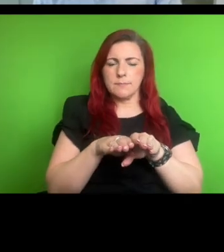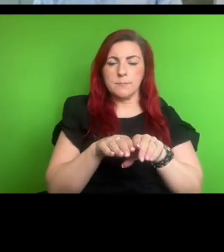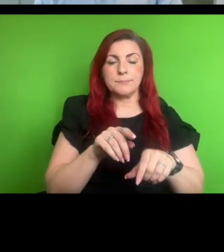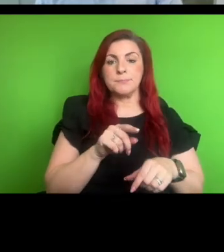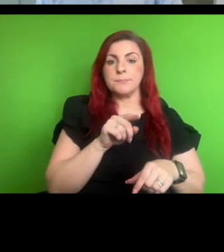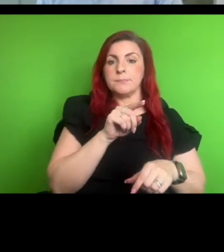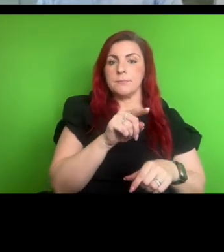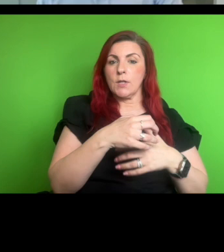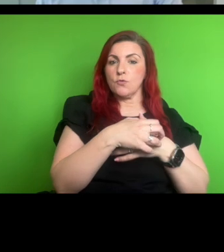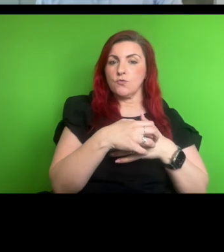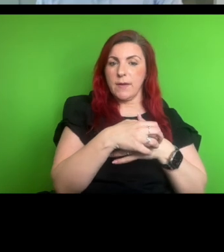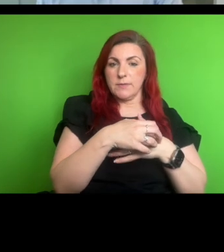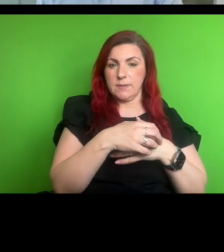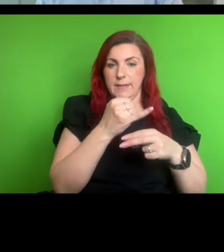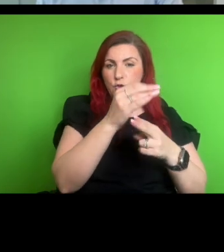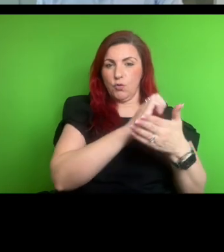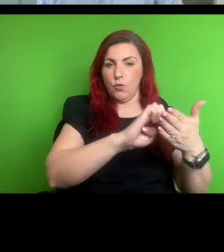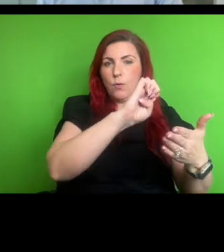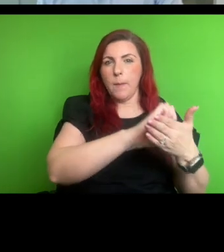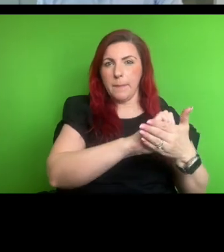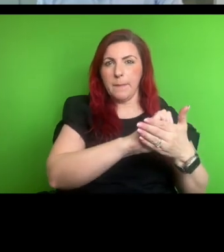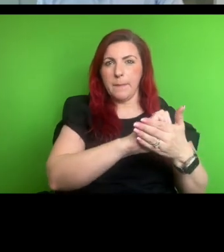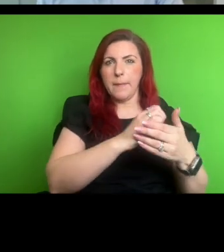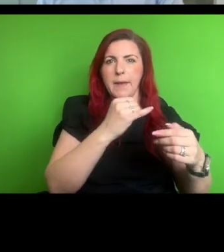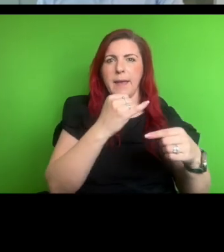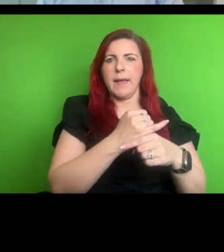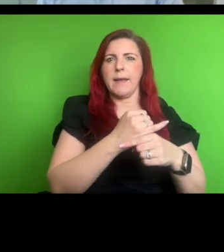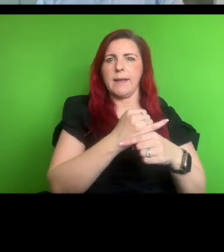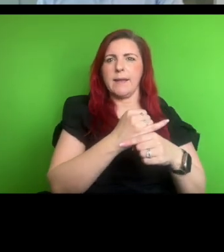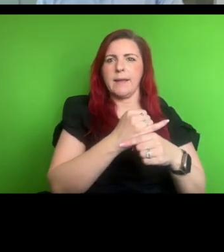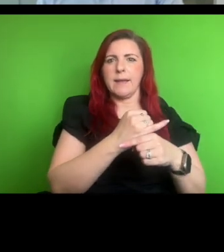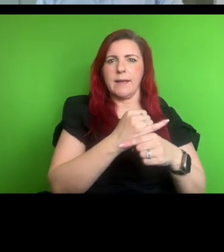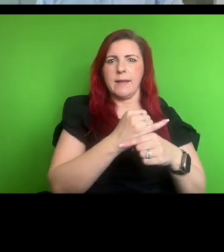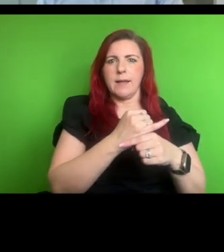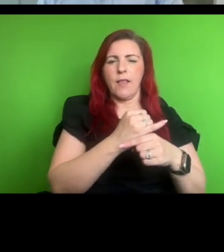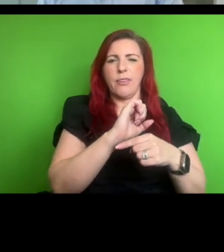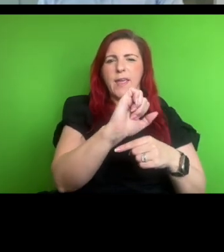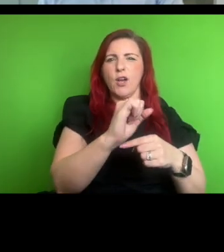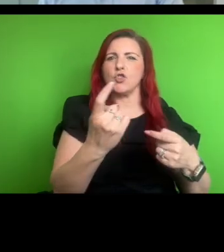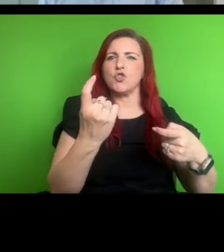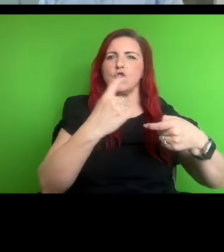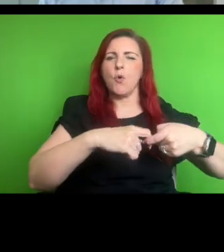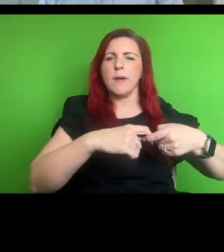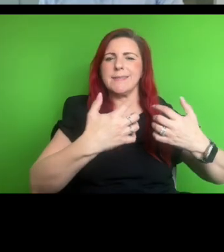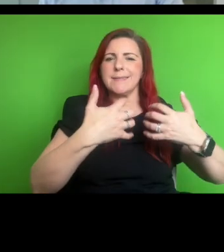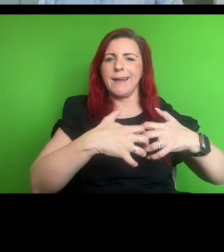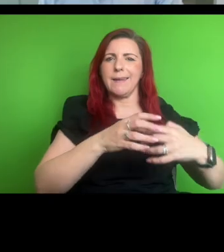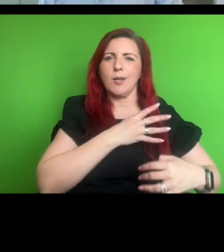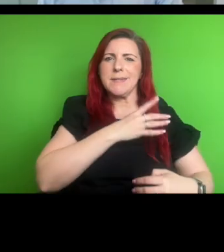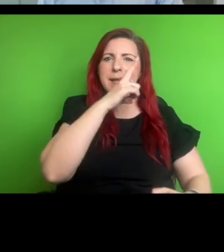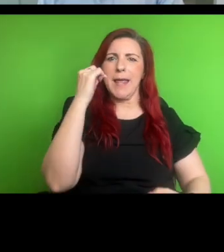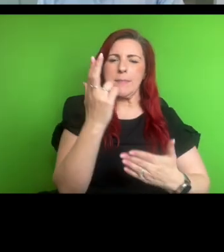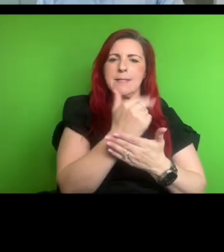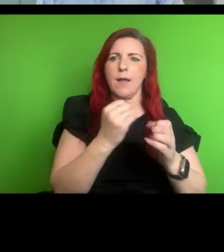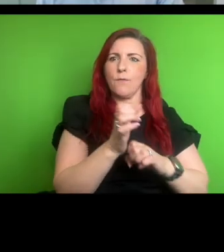the Joint Technical Committee 12, Design for All. The Secretariat is held by the Swedish National Standards Body.